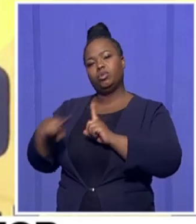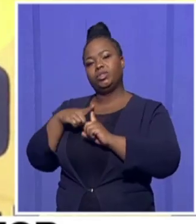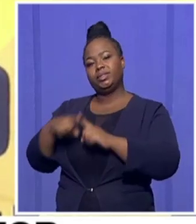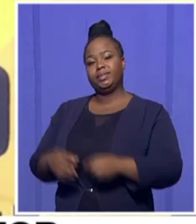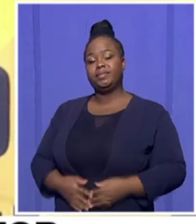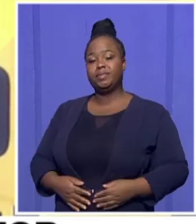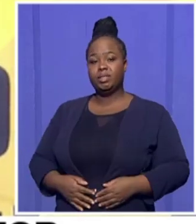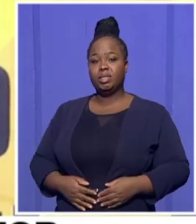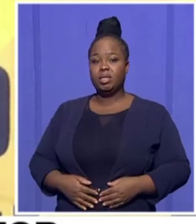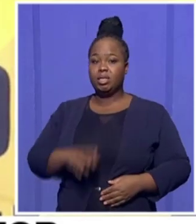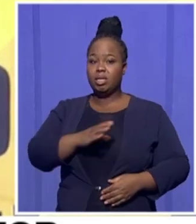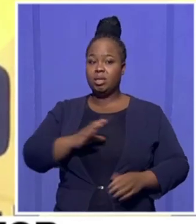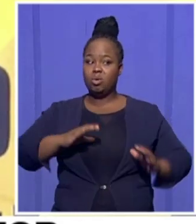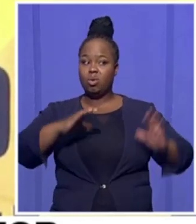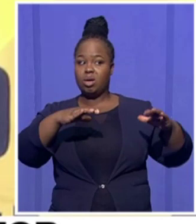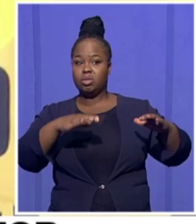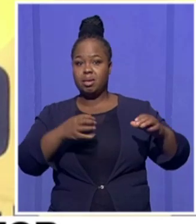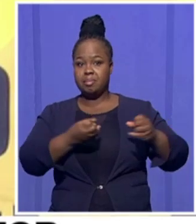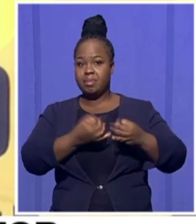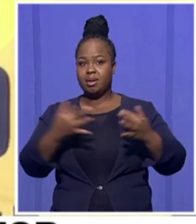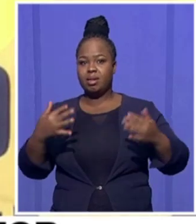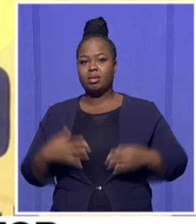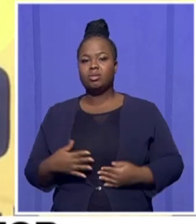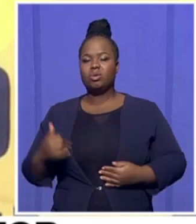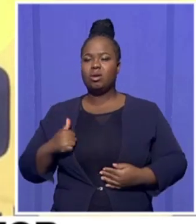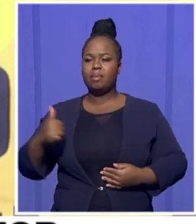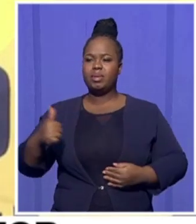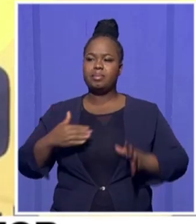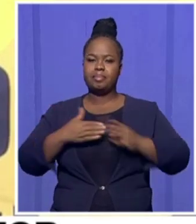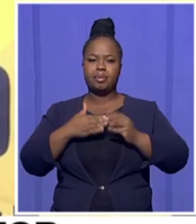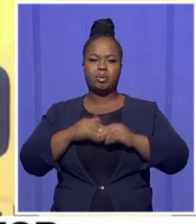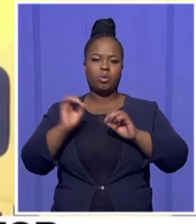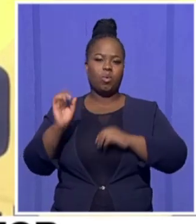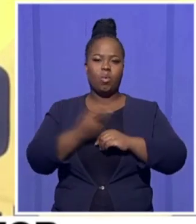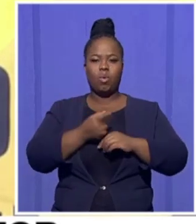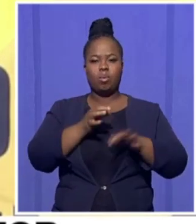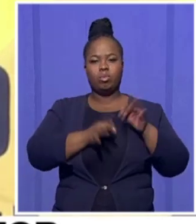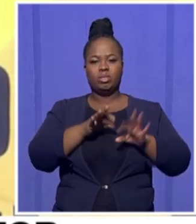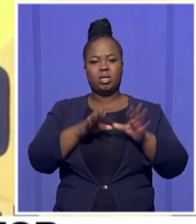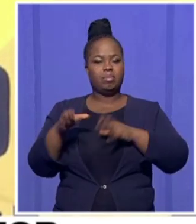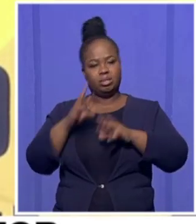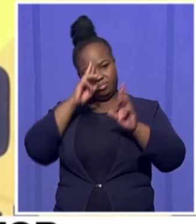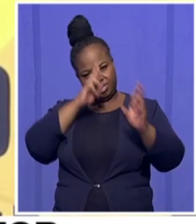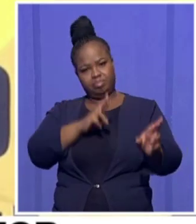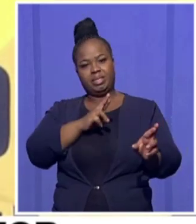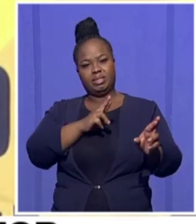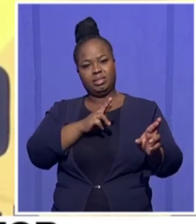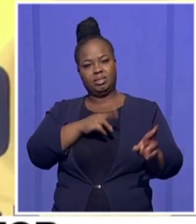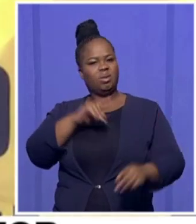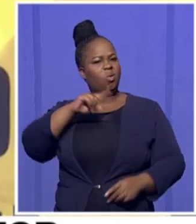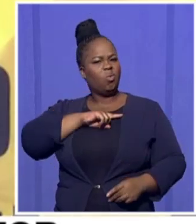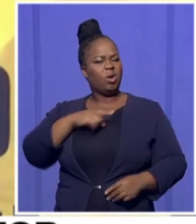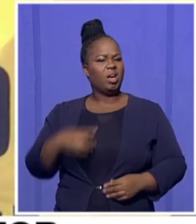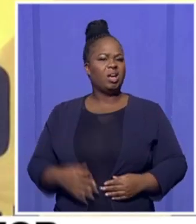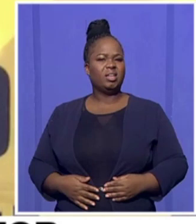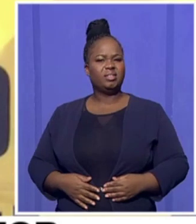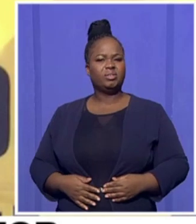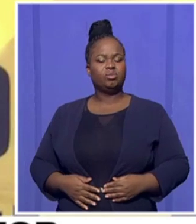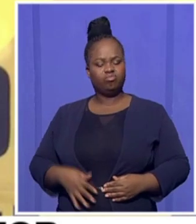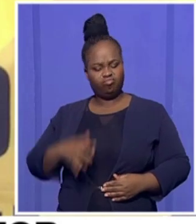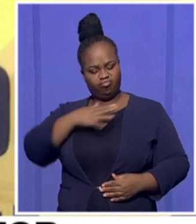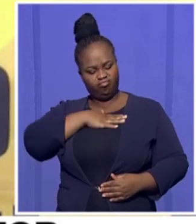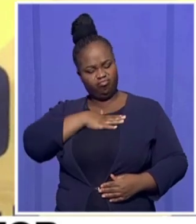he was respected by both his comrades and members of all parties, for he had mastered the